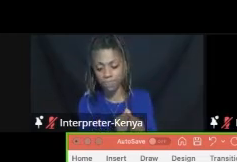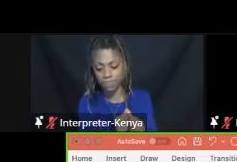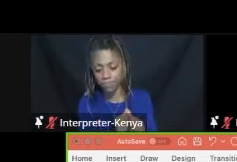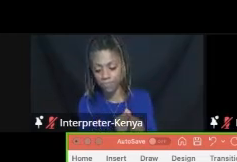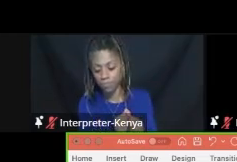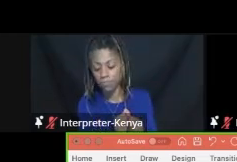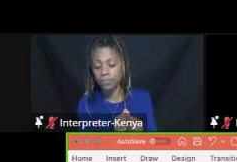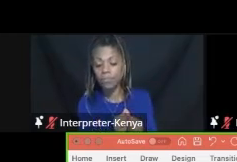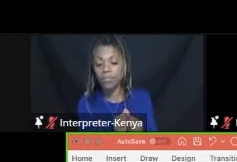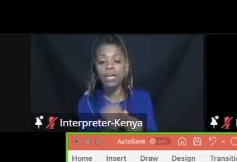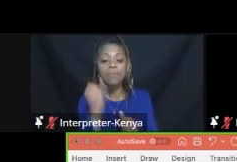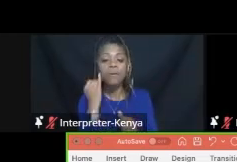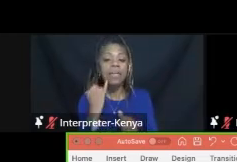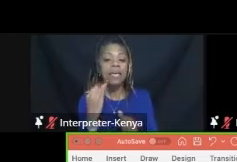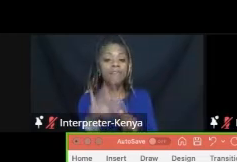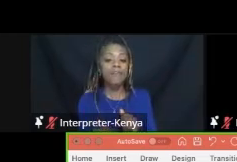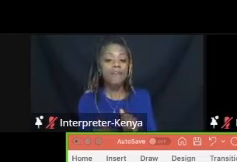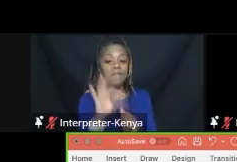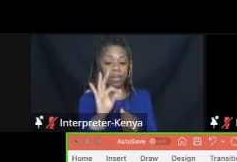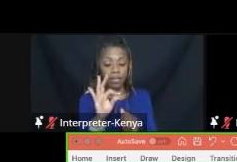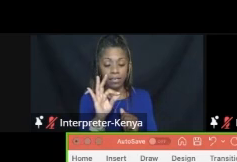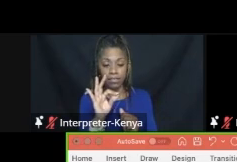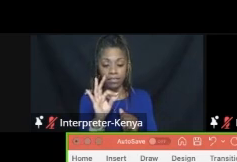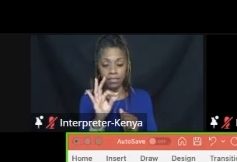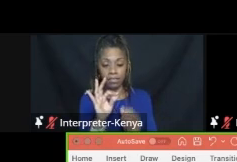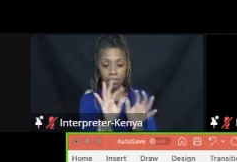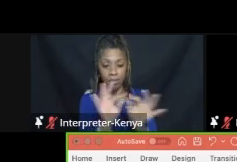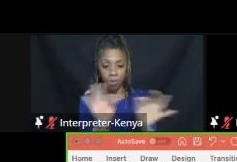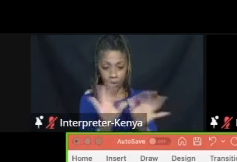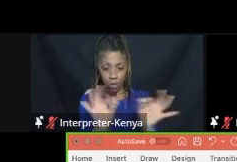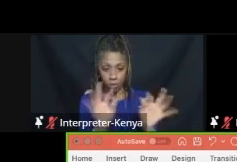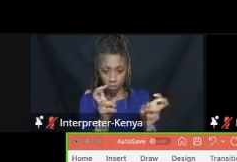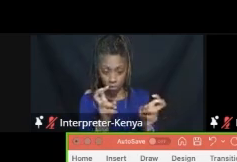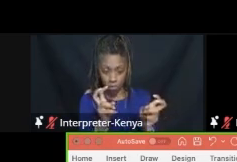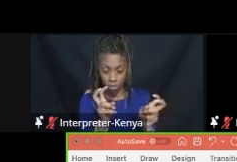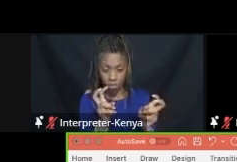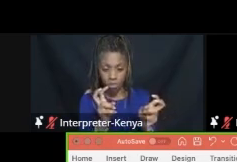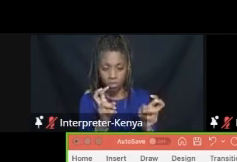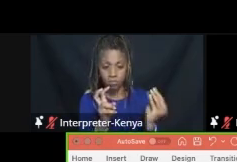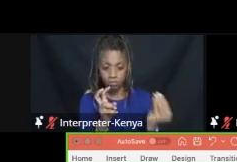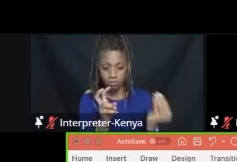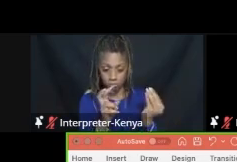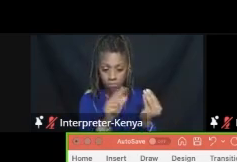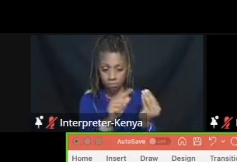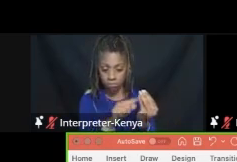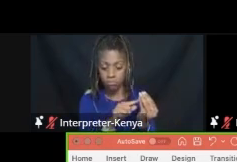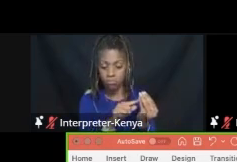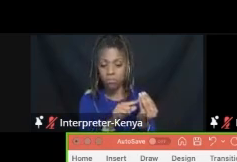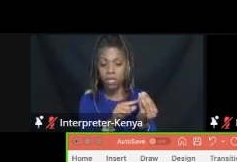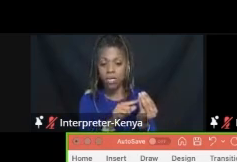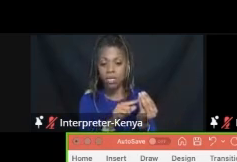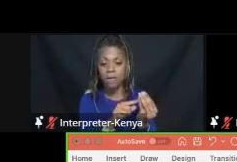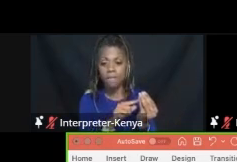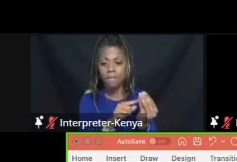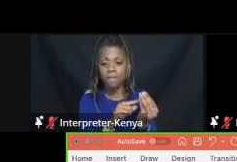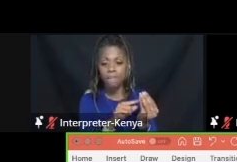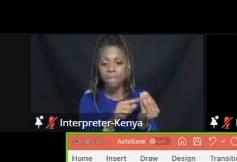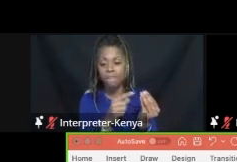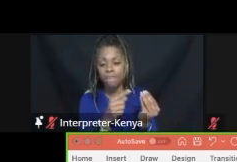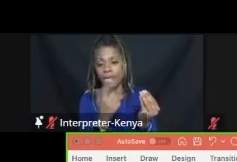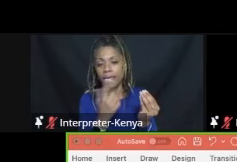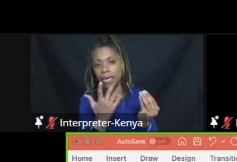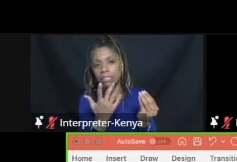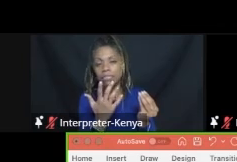that is not duplicative of others, and not just, not sufficiently illustrative of a